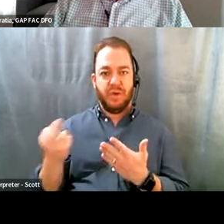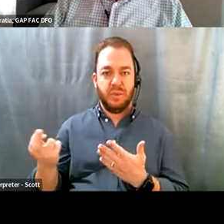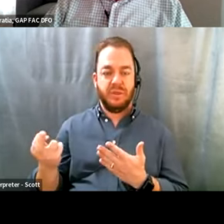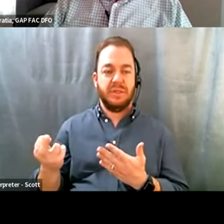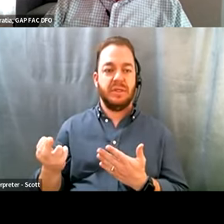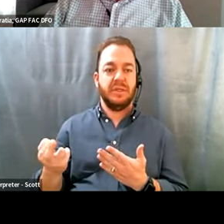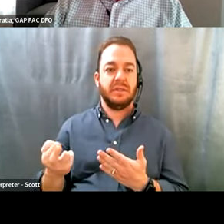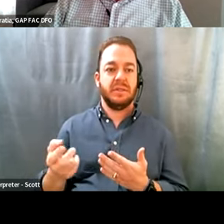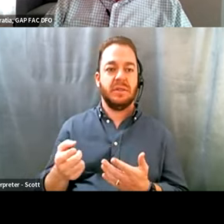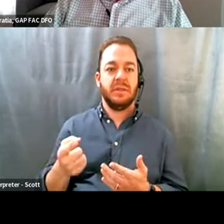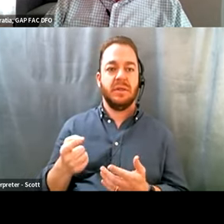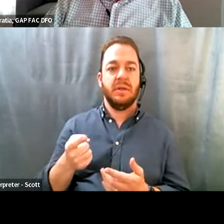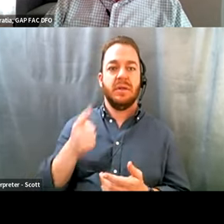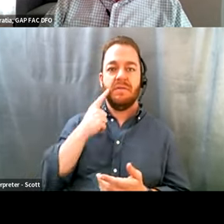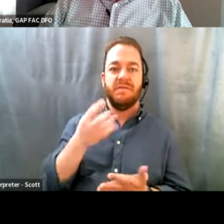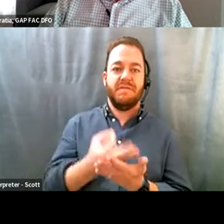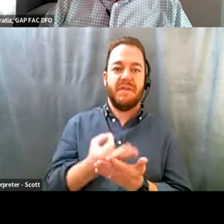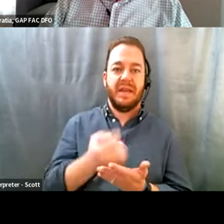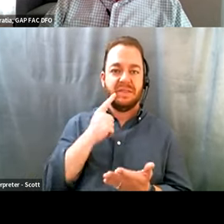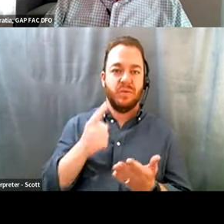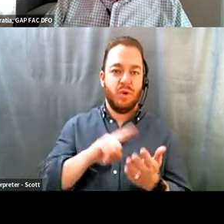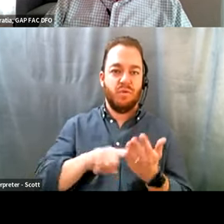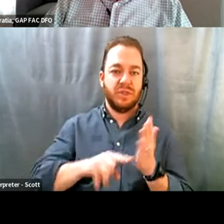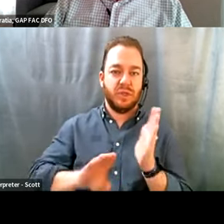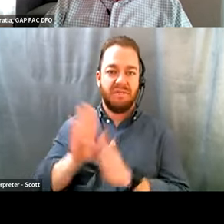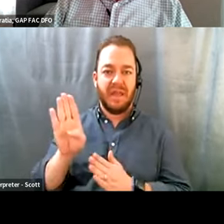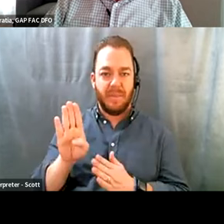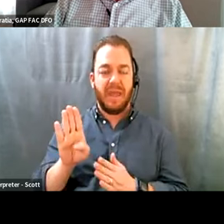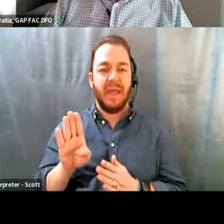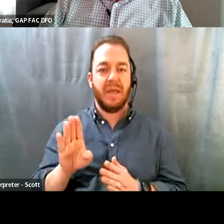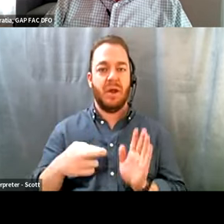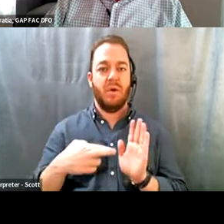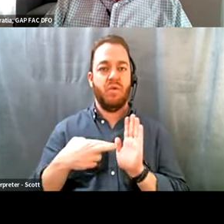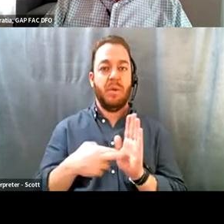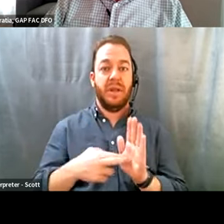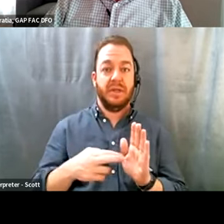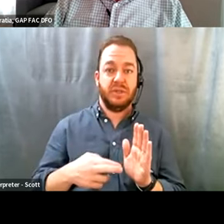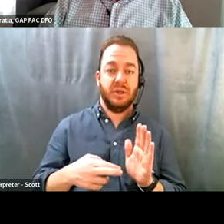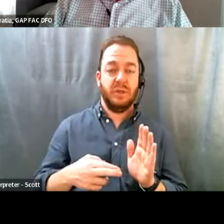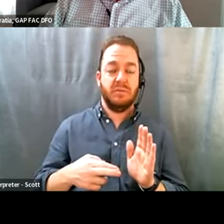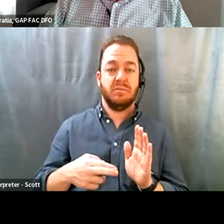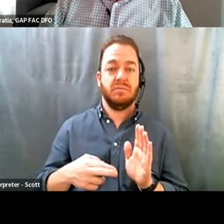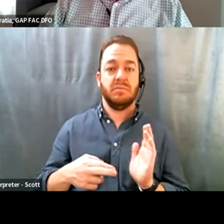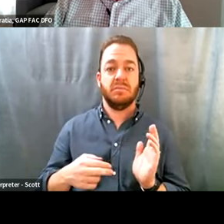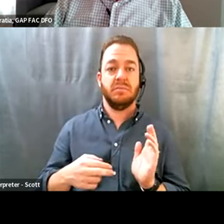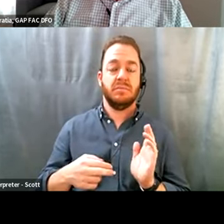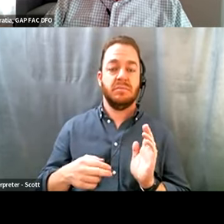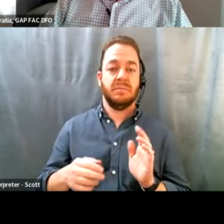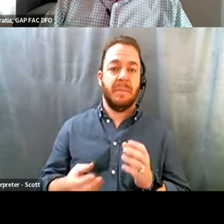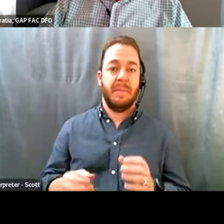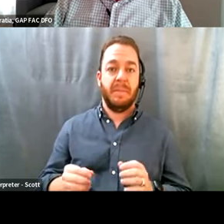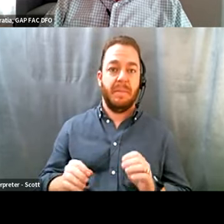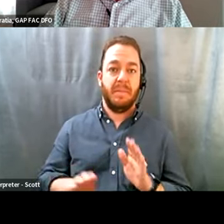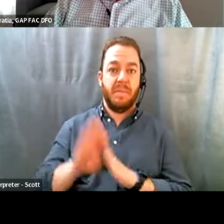perhaps non-dilutive financing for R&D, for the reputational boosts that would come from collaborating with luminary